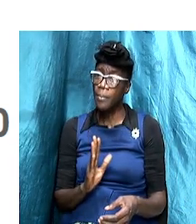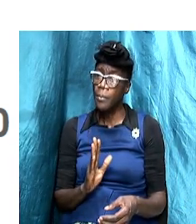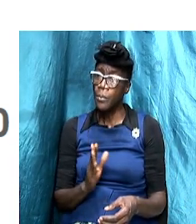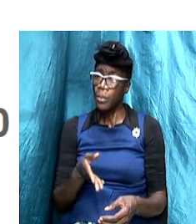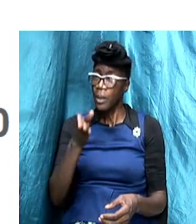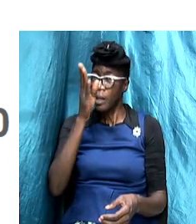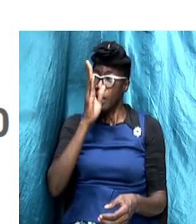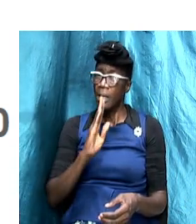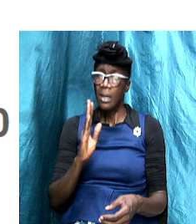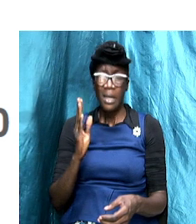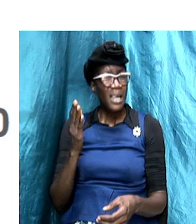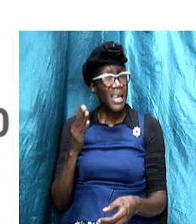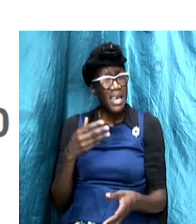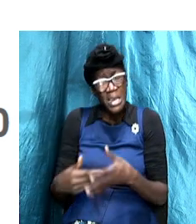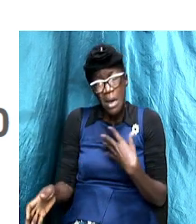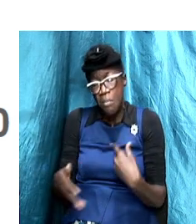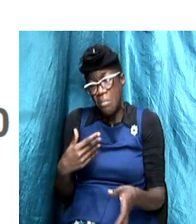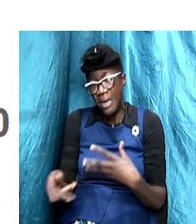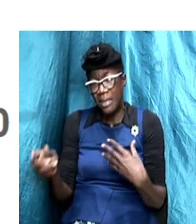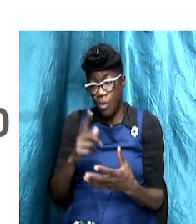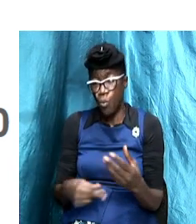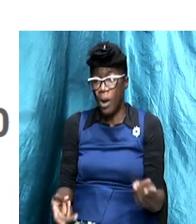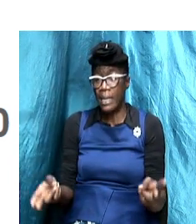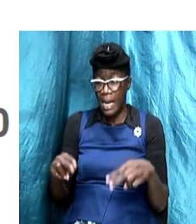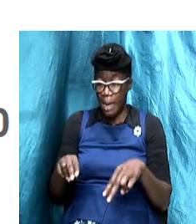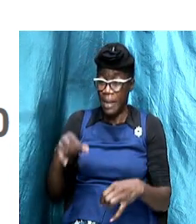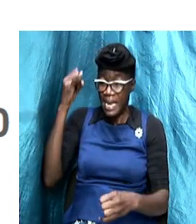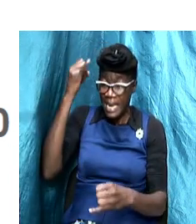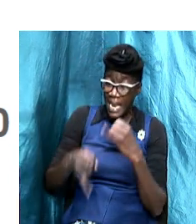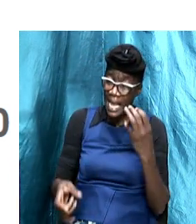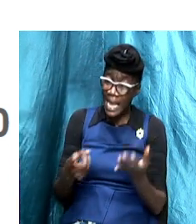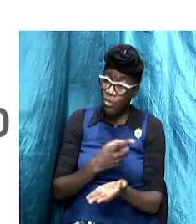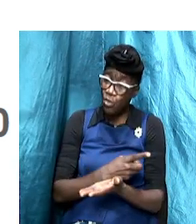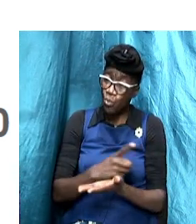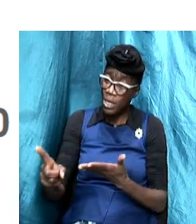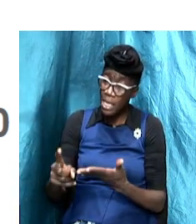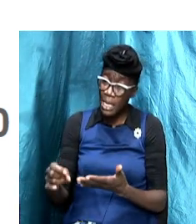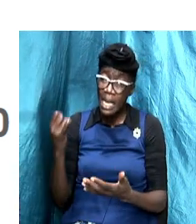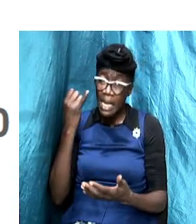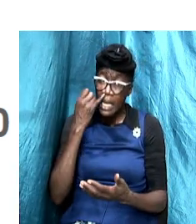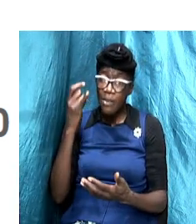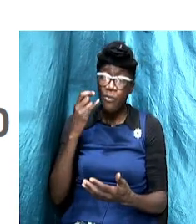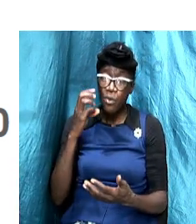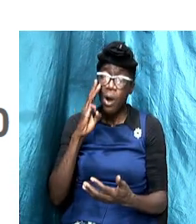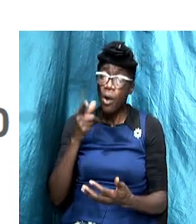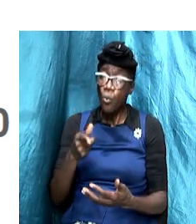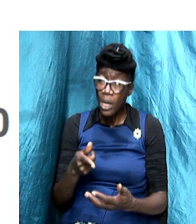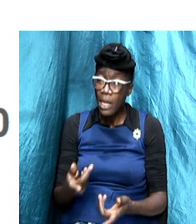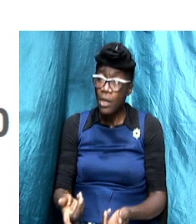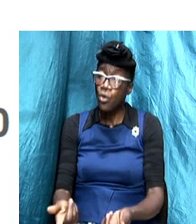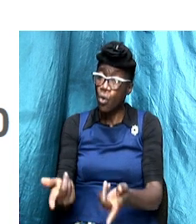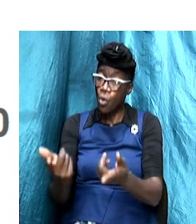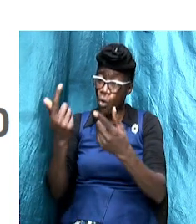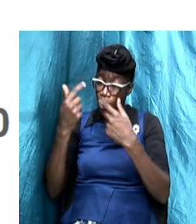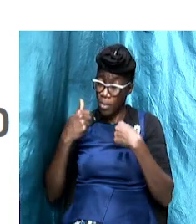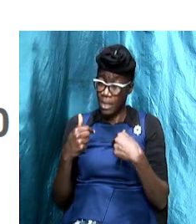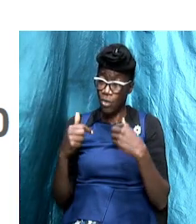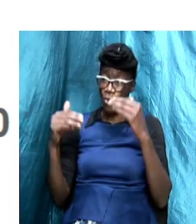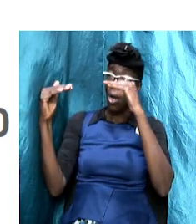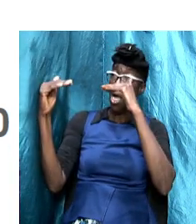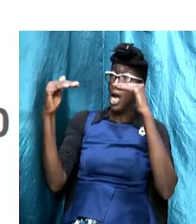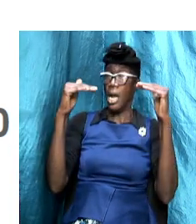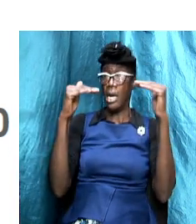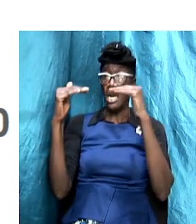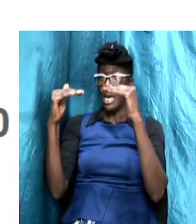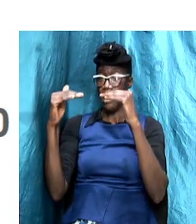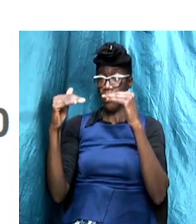look here. It does not matter what happened last week. If you are willing to come into alignment with